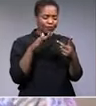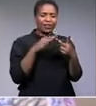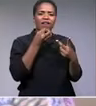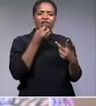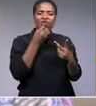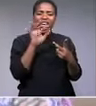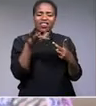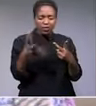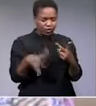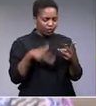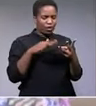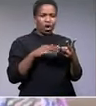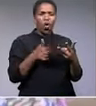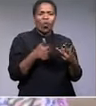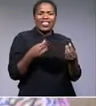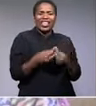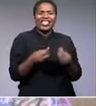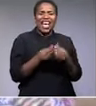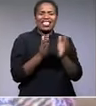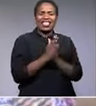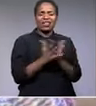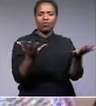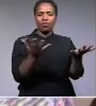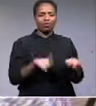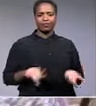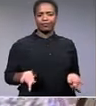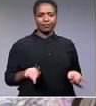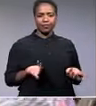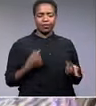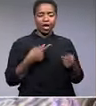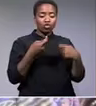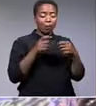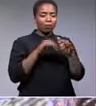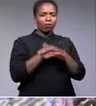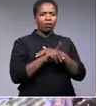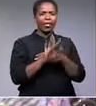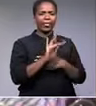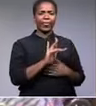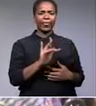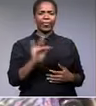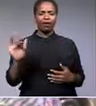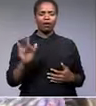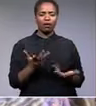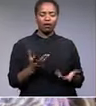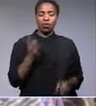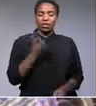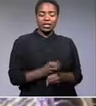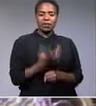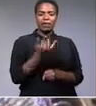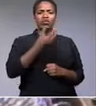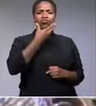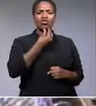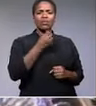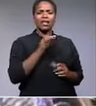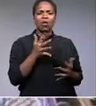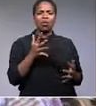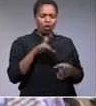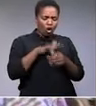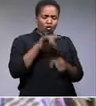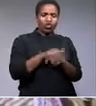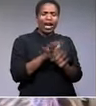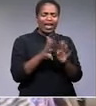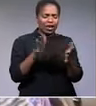People have no goods or products in the shops. You know that it's difficult to have a Christmas without soft drinks,